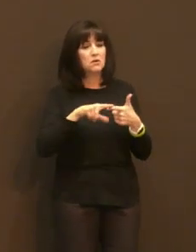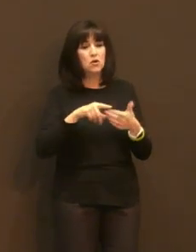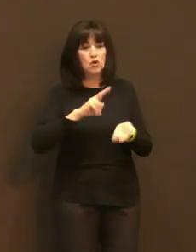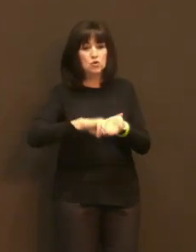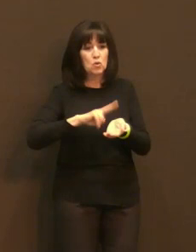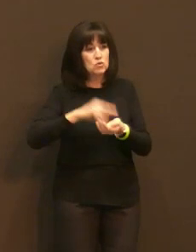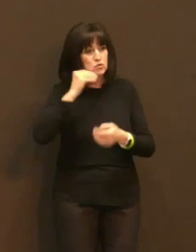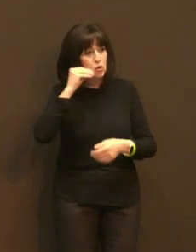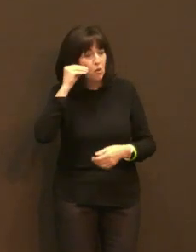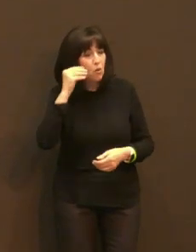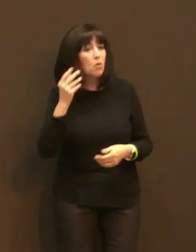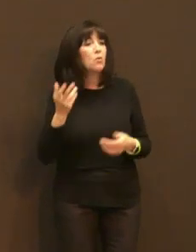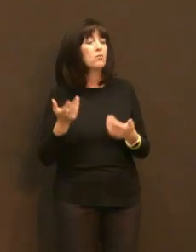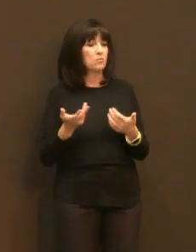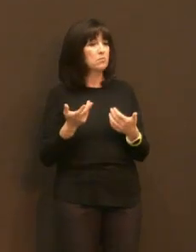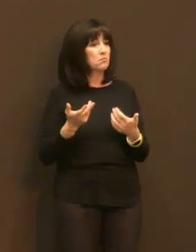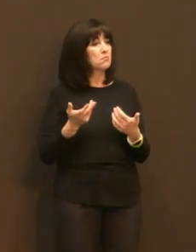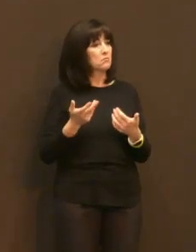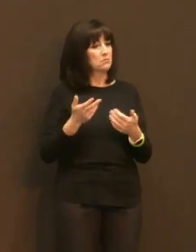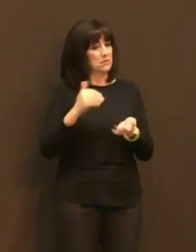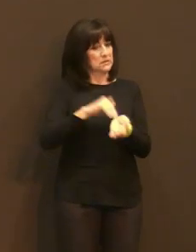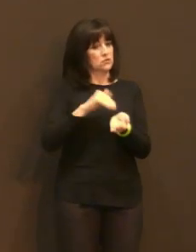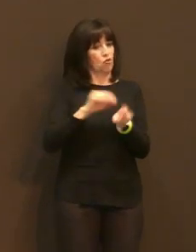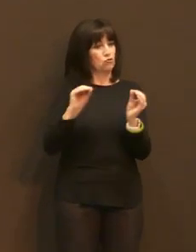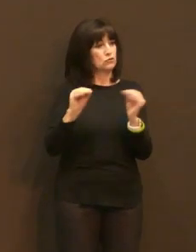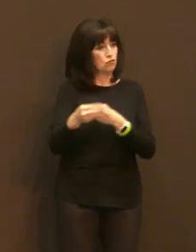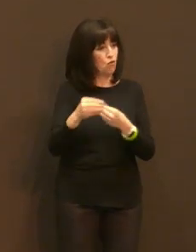care, have